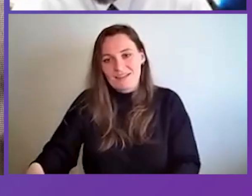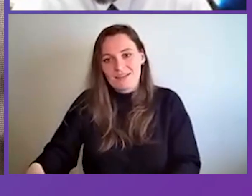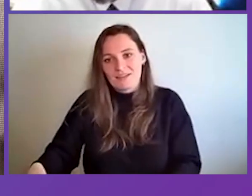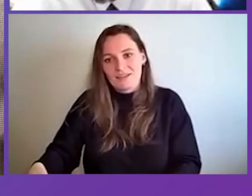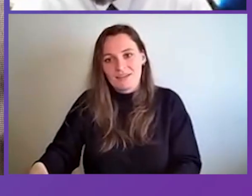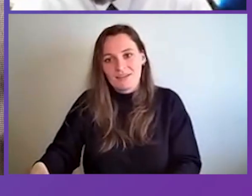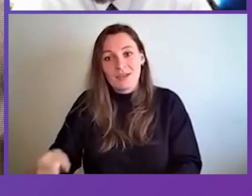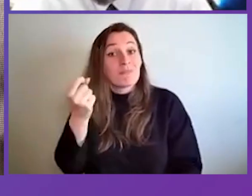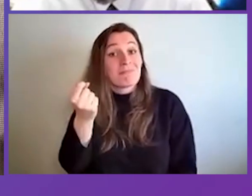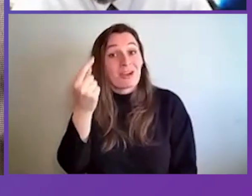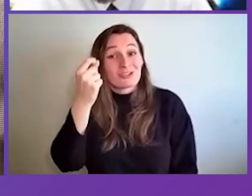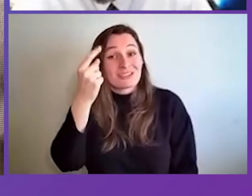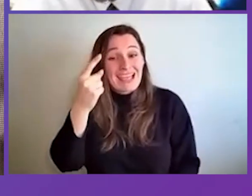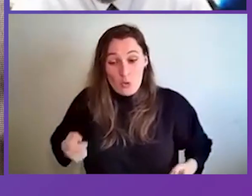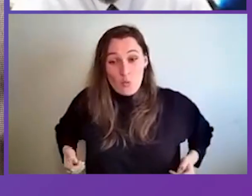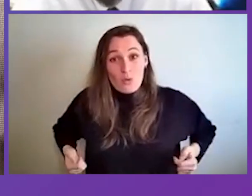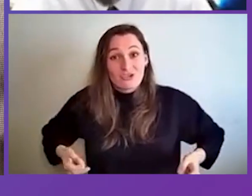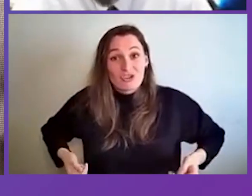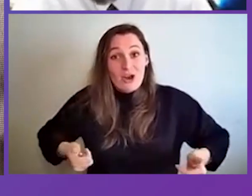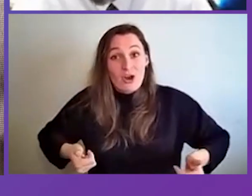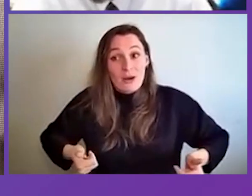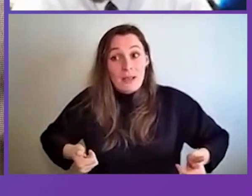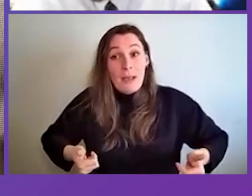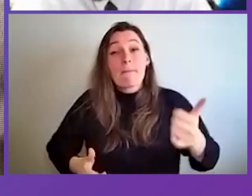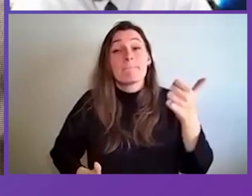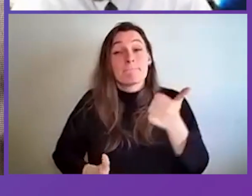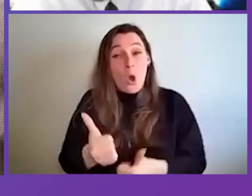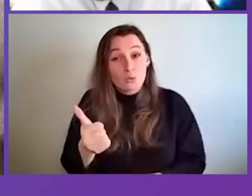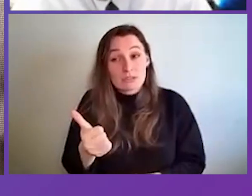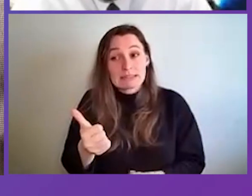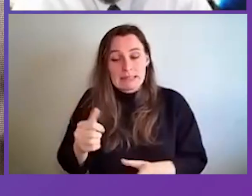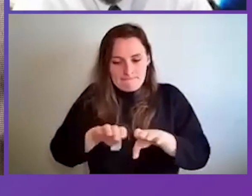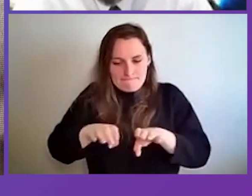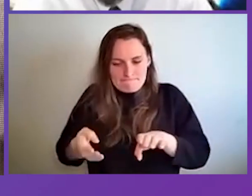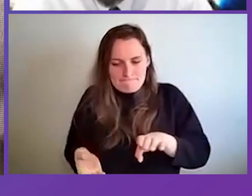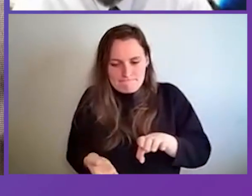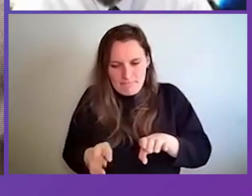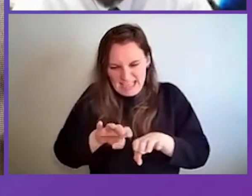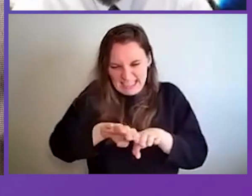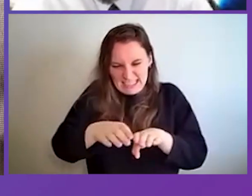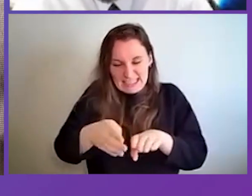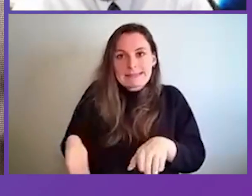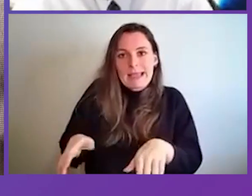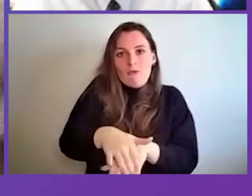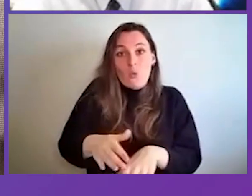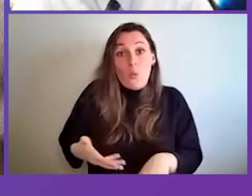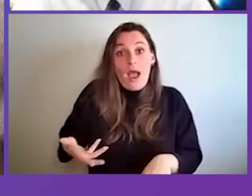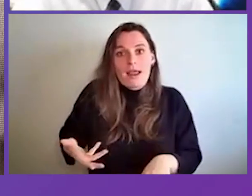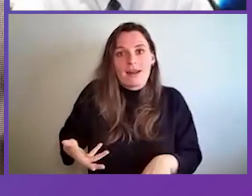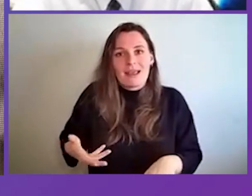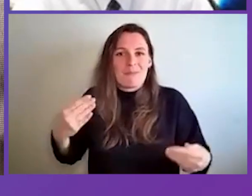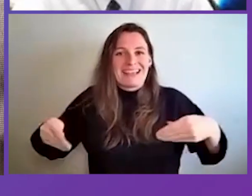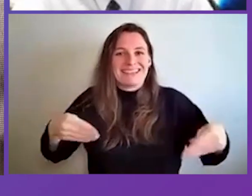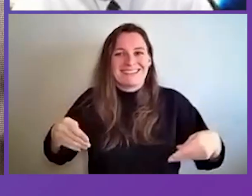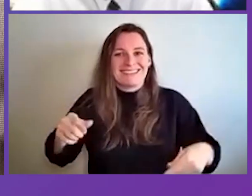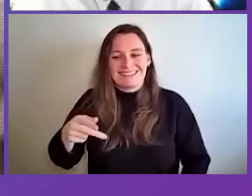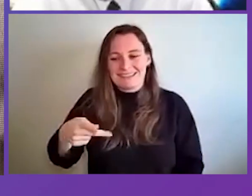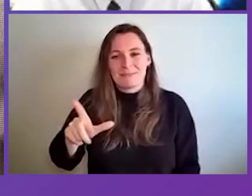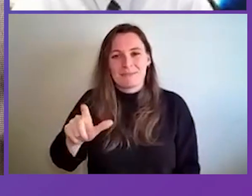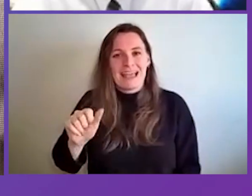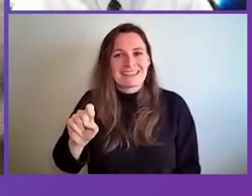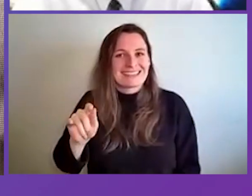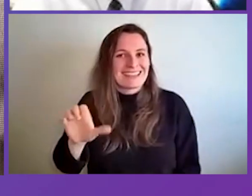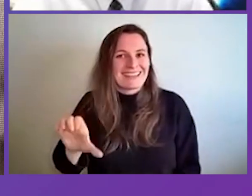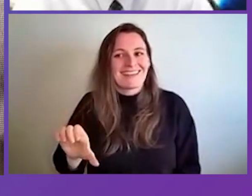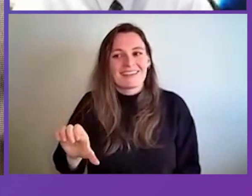plastic parts, covers in most areas. You can see sometimes the strap will actually run